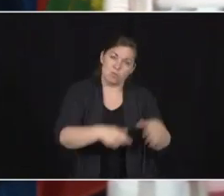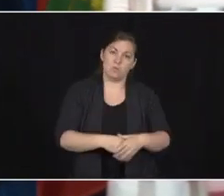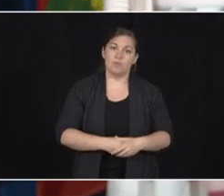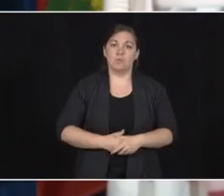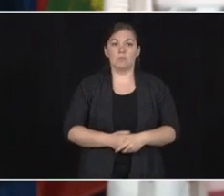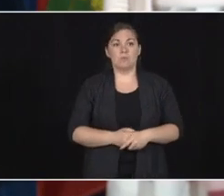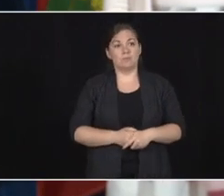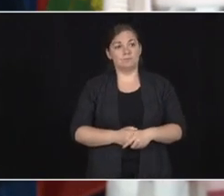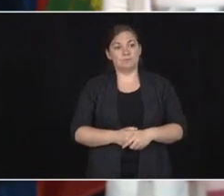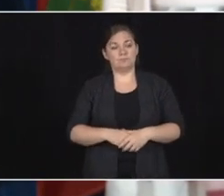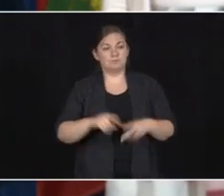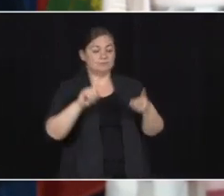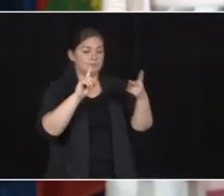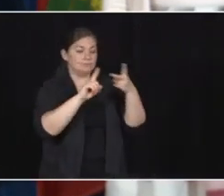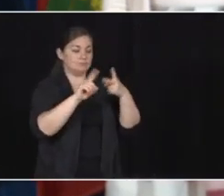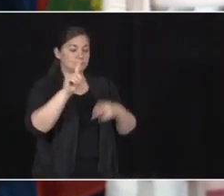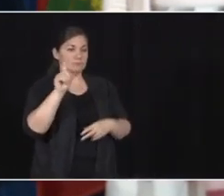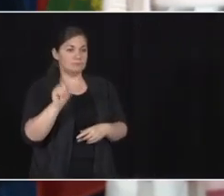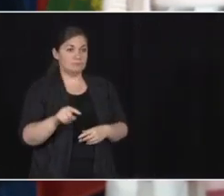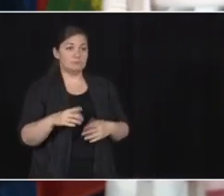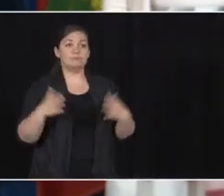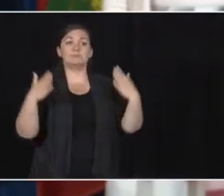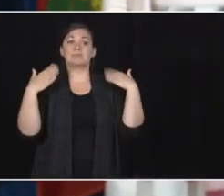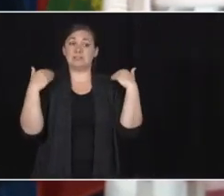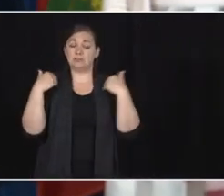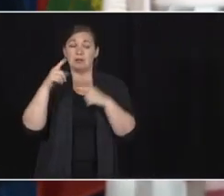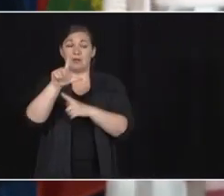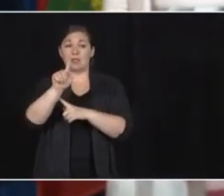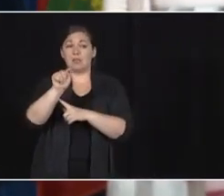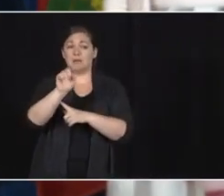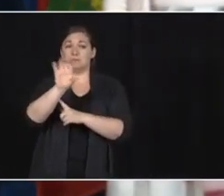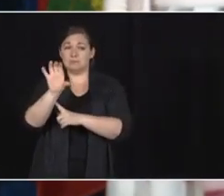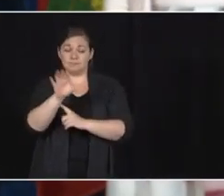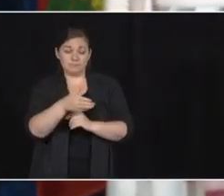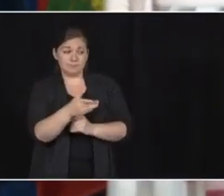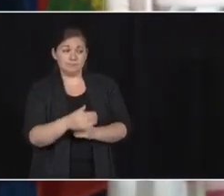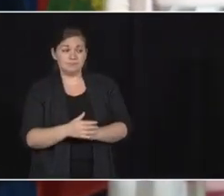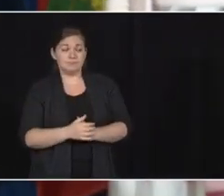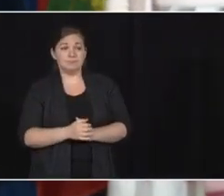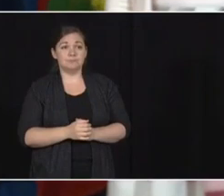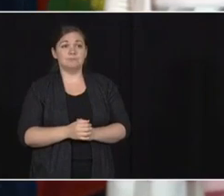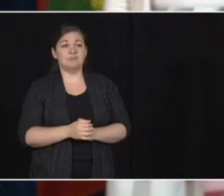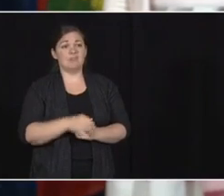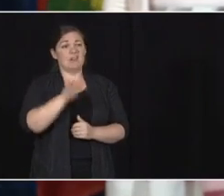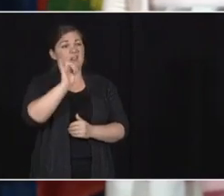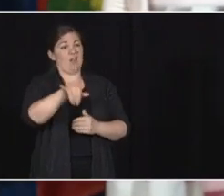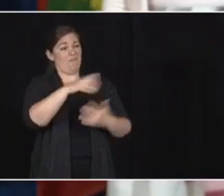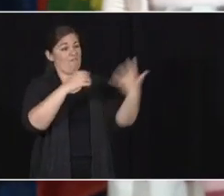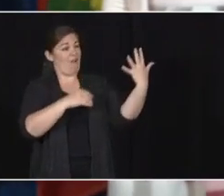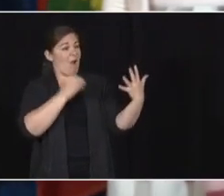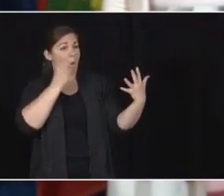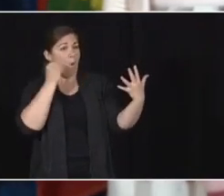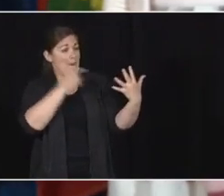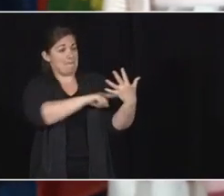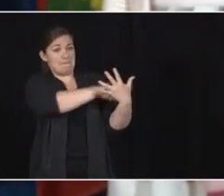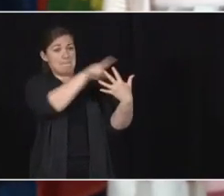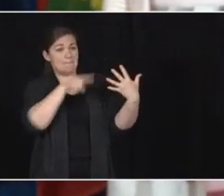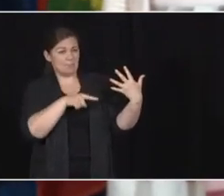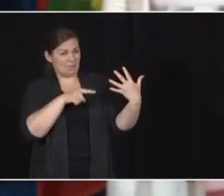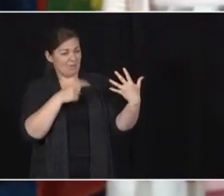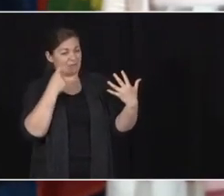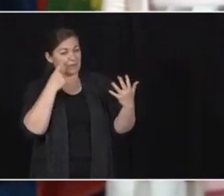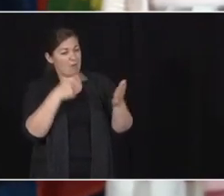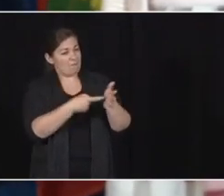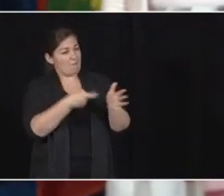And my next question is for the minister, Minister Fullerton. Regarding the five homes in the report yesterday, can you